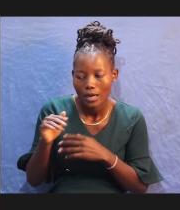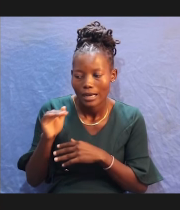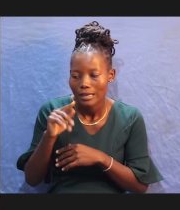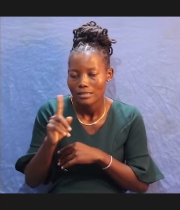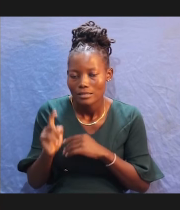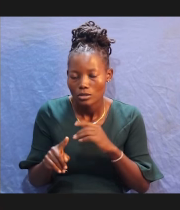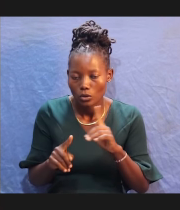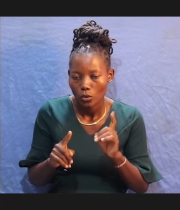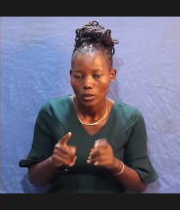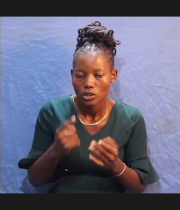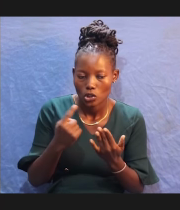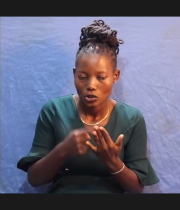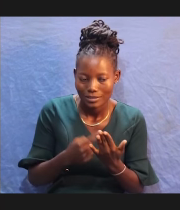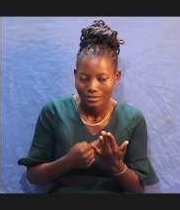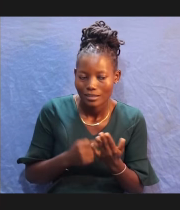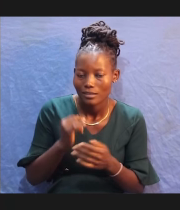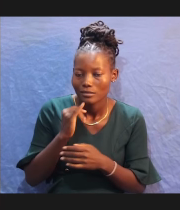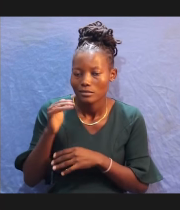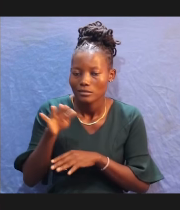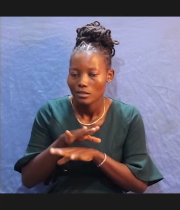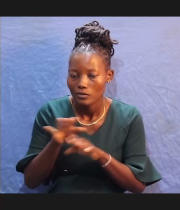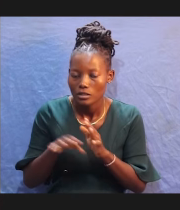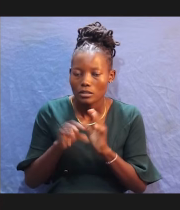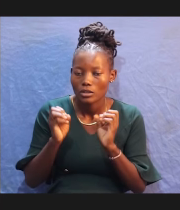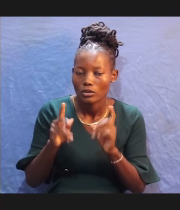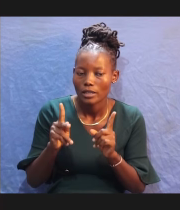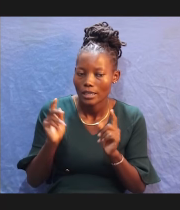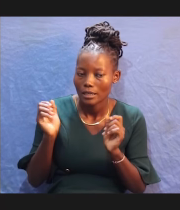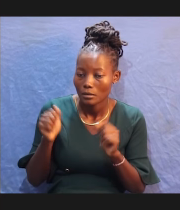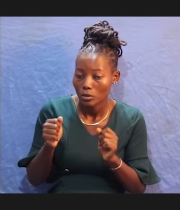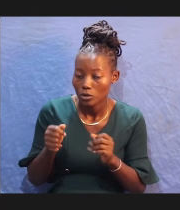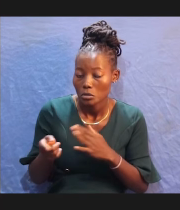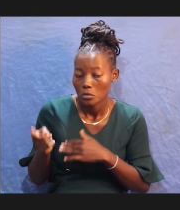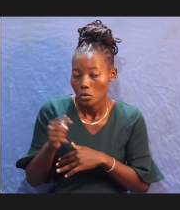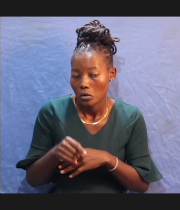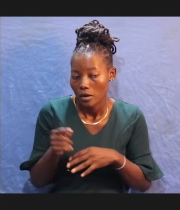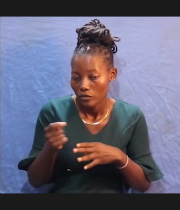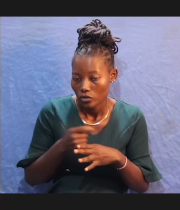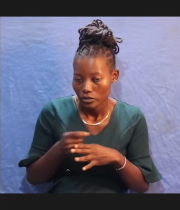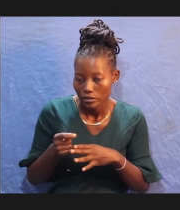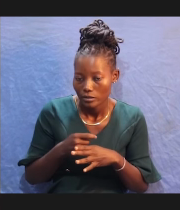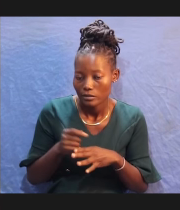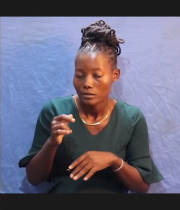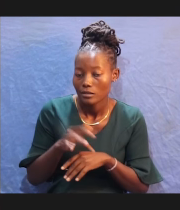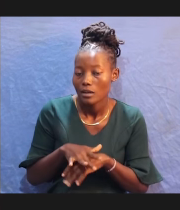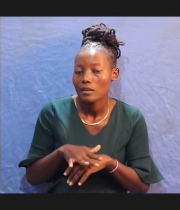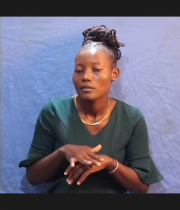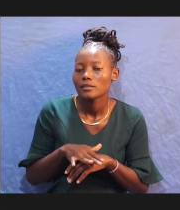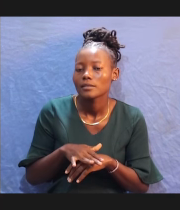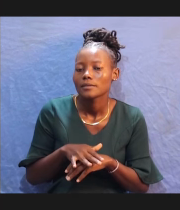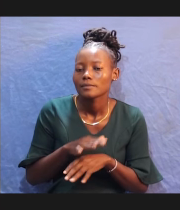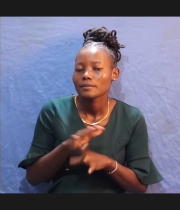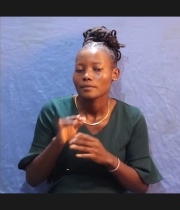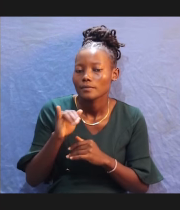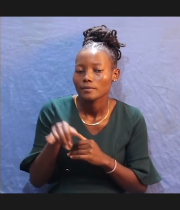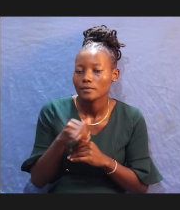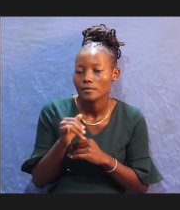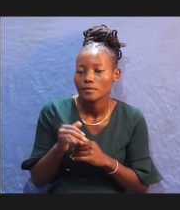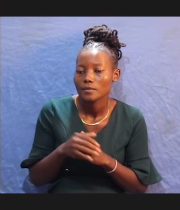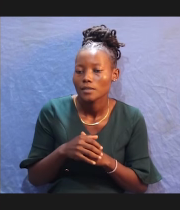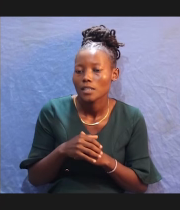him, is everything okay? Can you manage to come on training? What is, not just saying him directly,